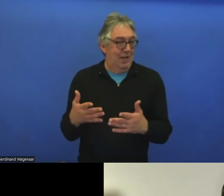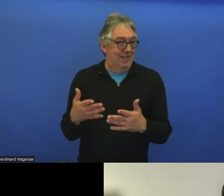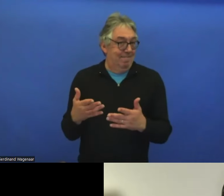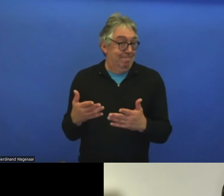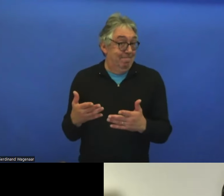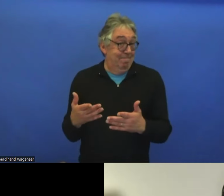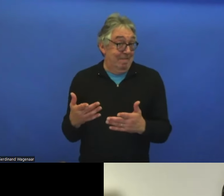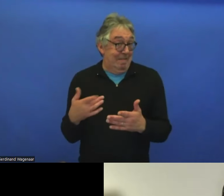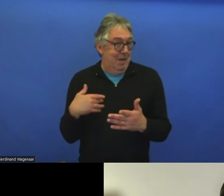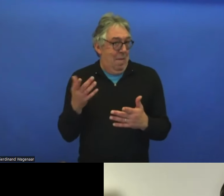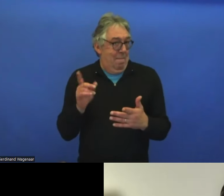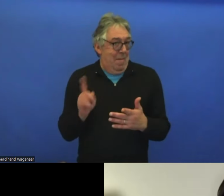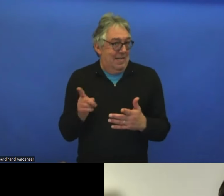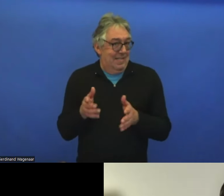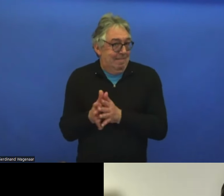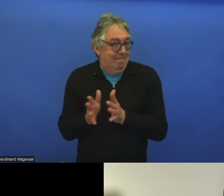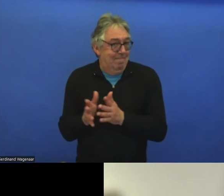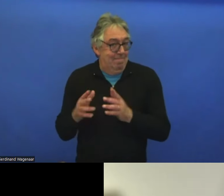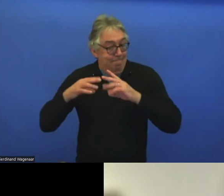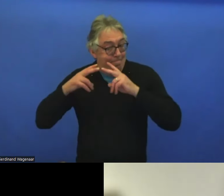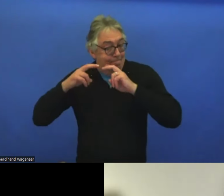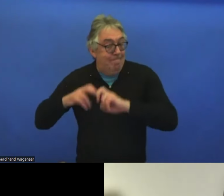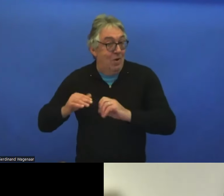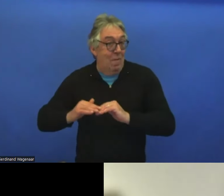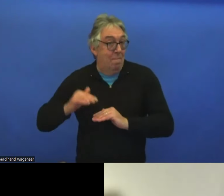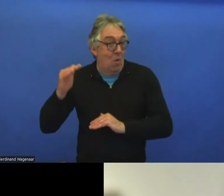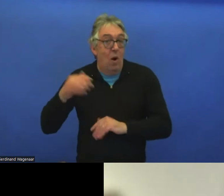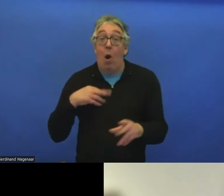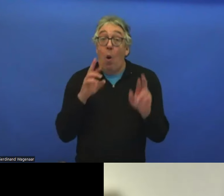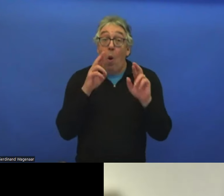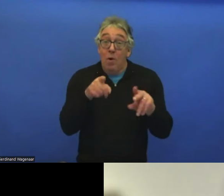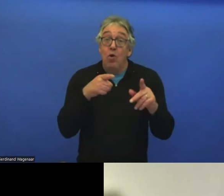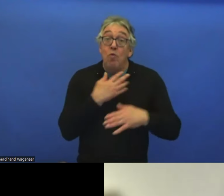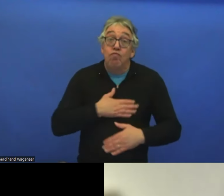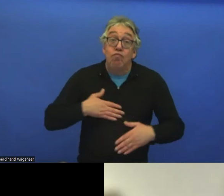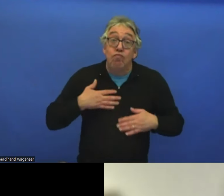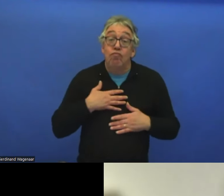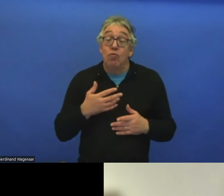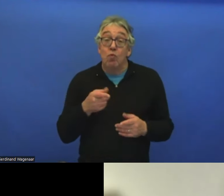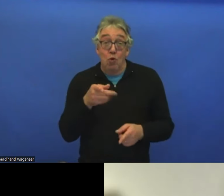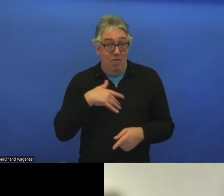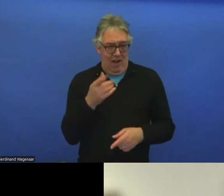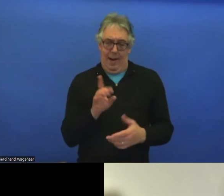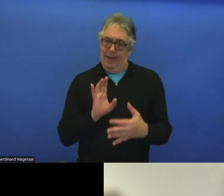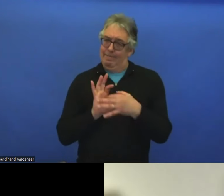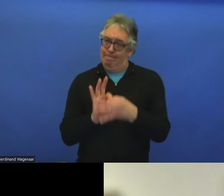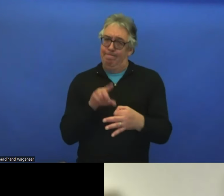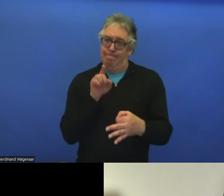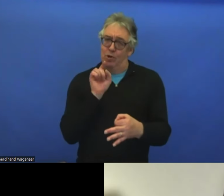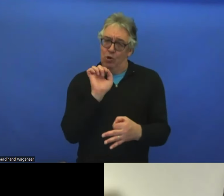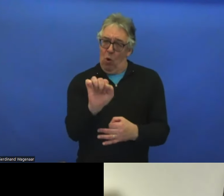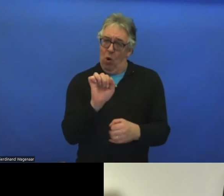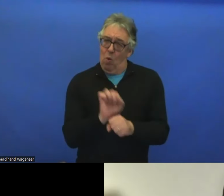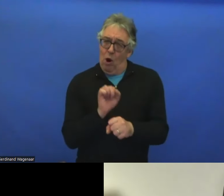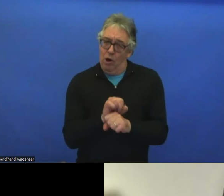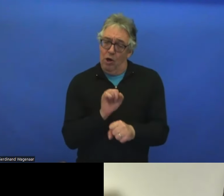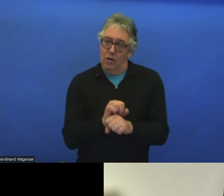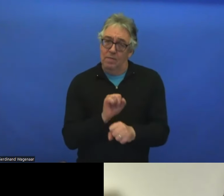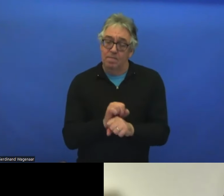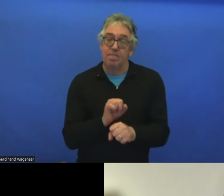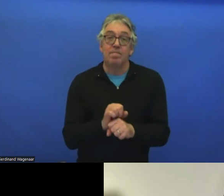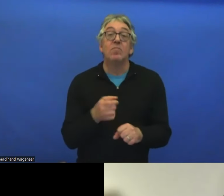introduction important, relevant to the work. If not, please look at documents related. We will share the